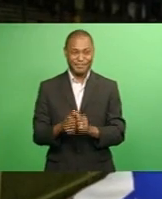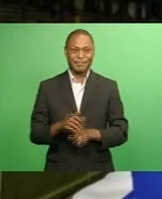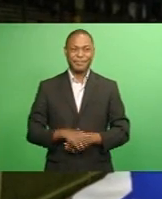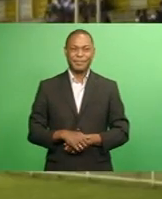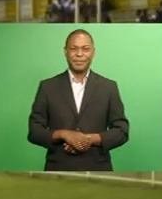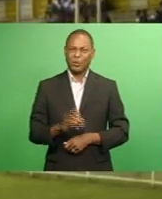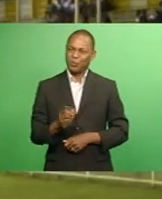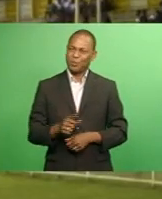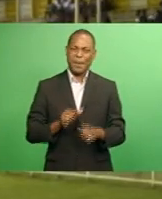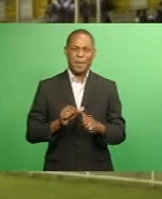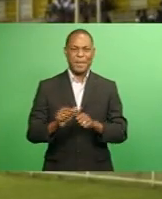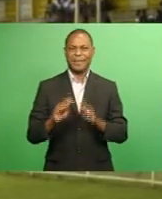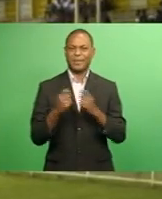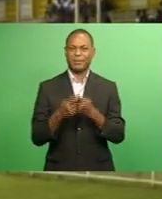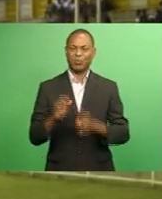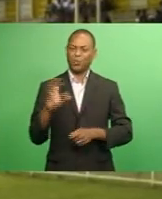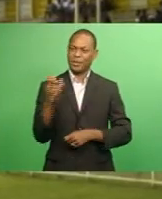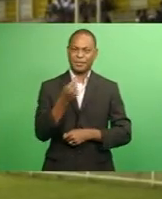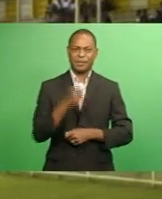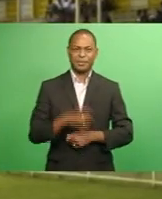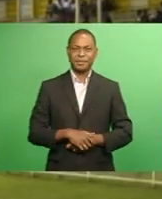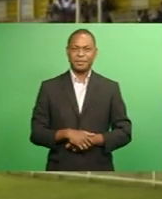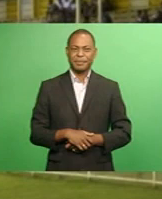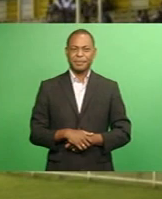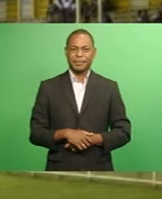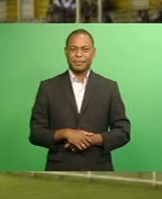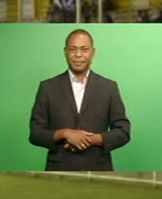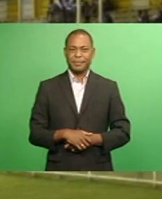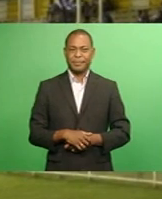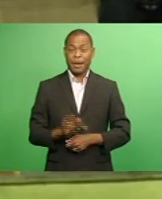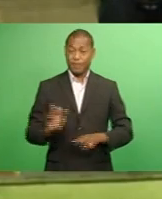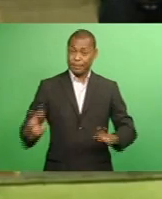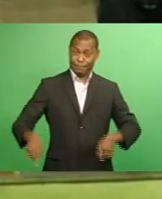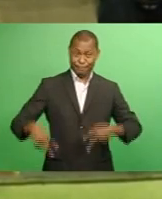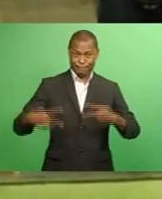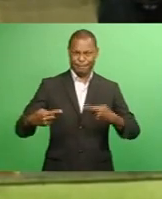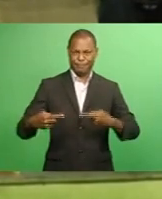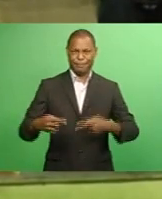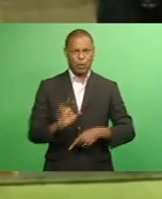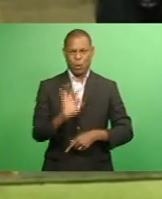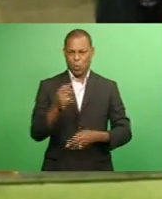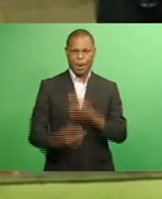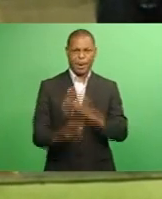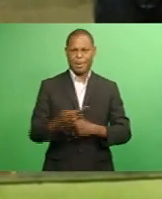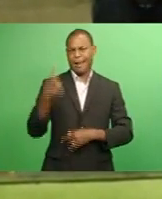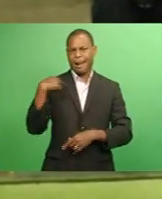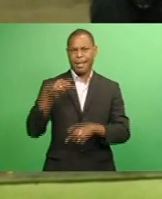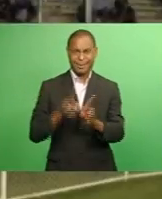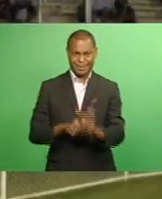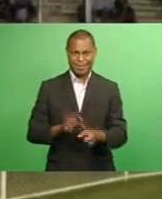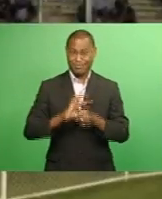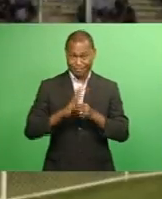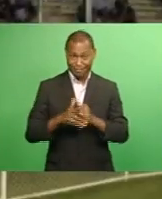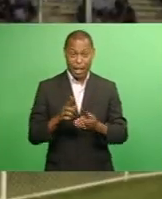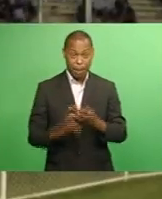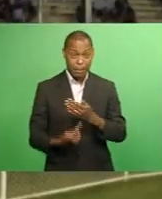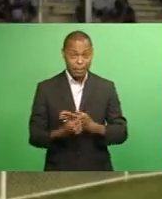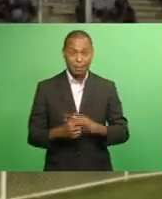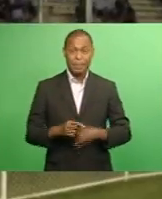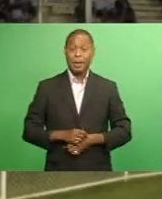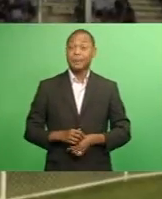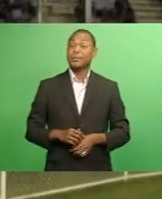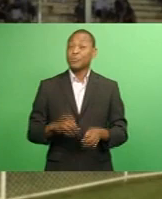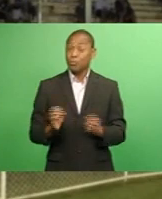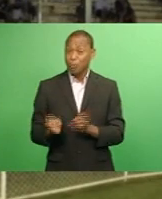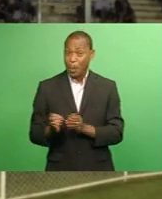best team win. The tournament wasn't held last year due to the pandemic. However, the organizers are happy they're able